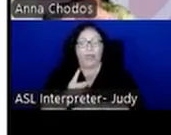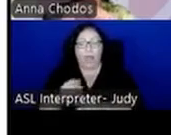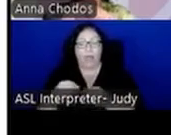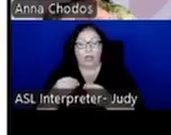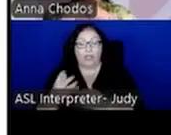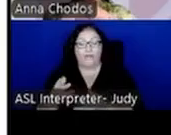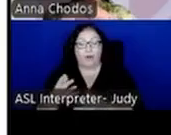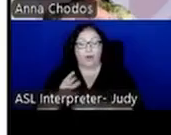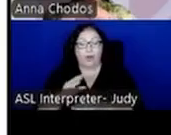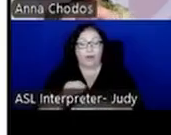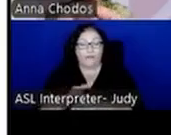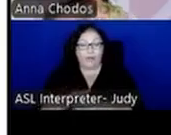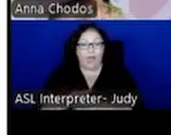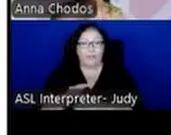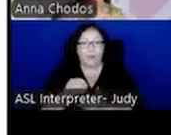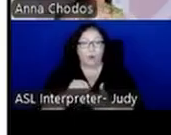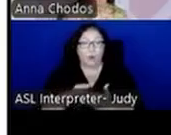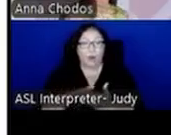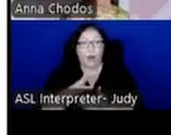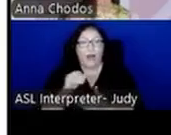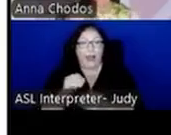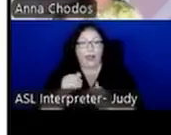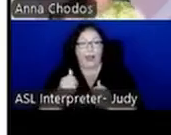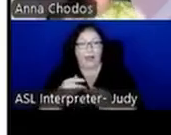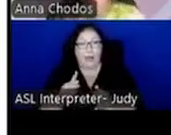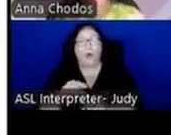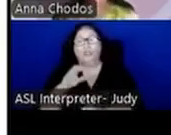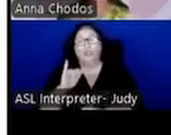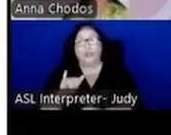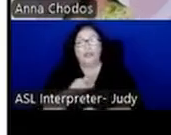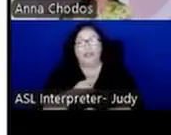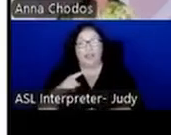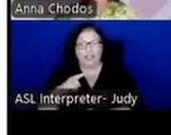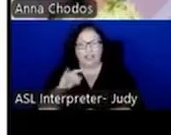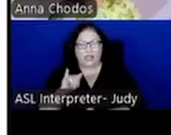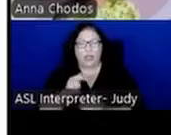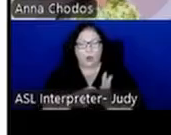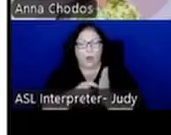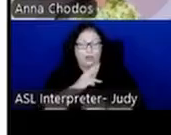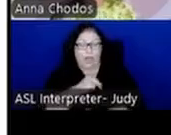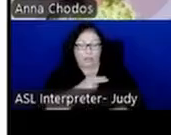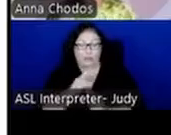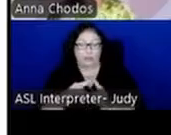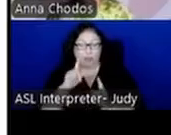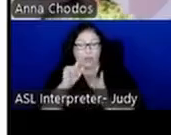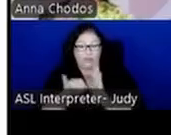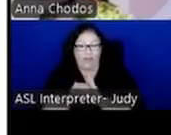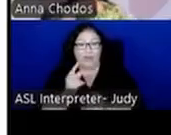it's the legislation that requires hospitals to identify a caregiver, to inform family